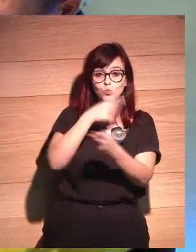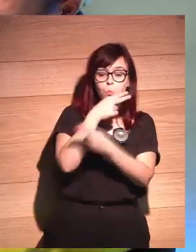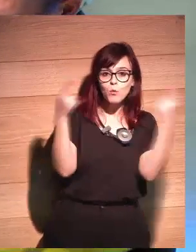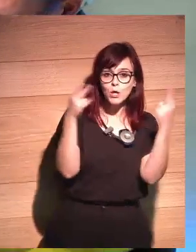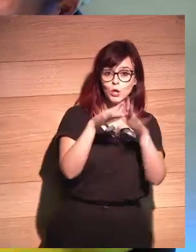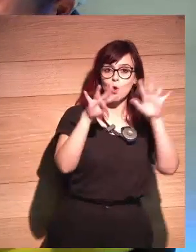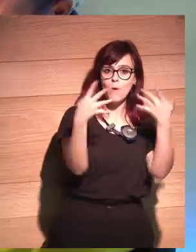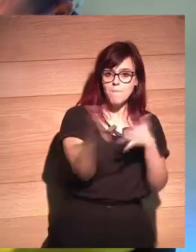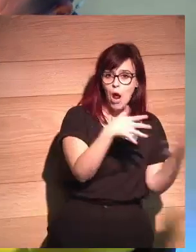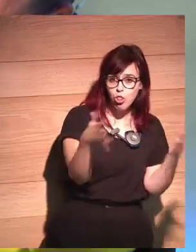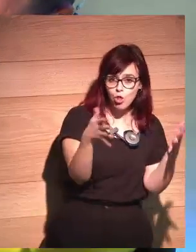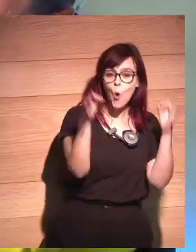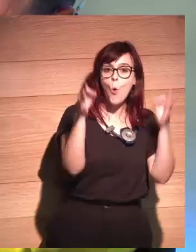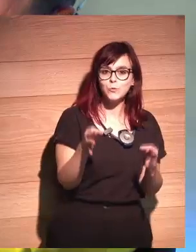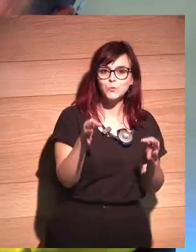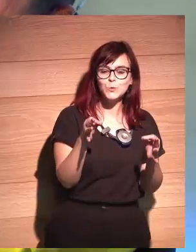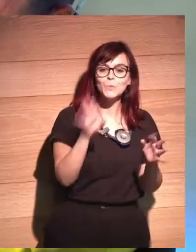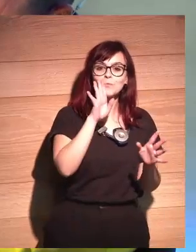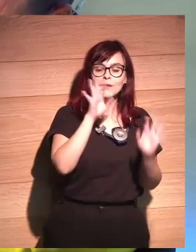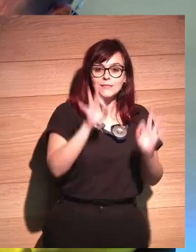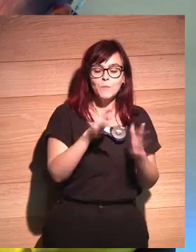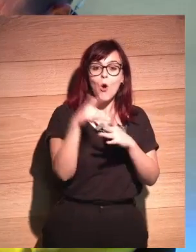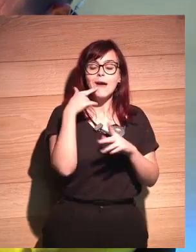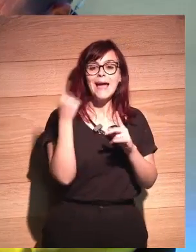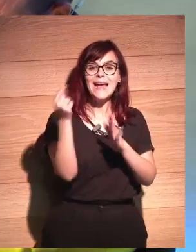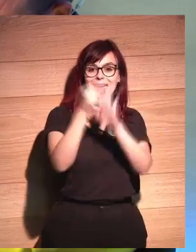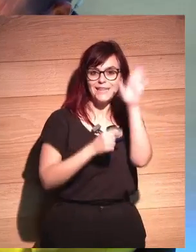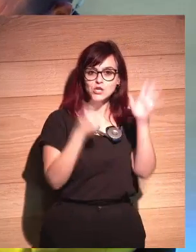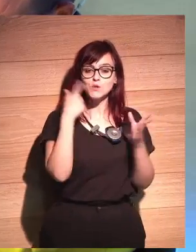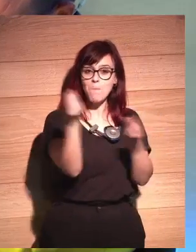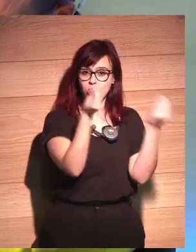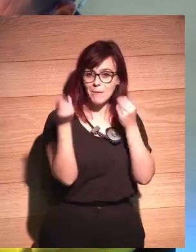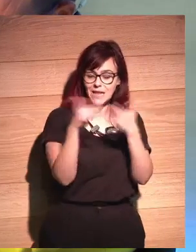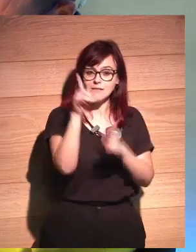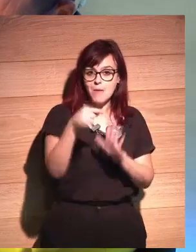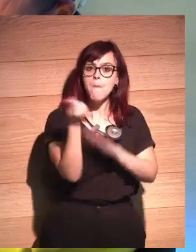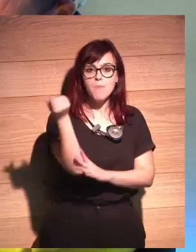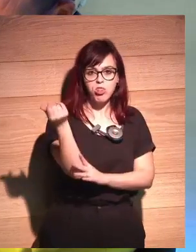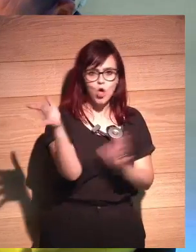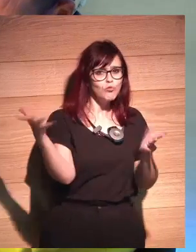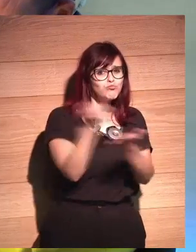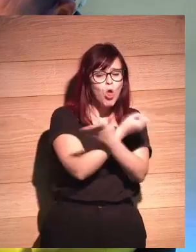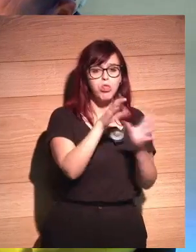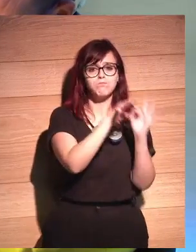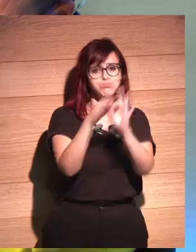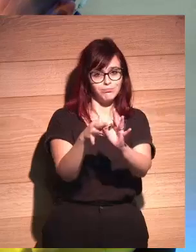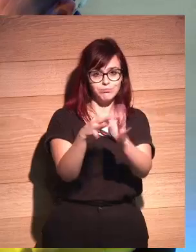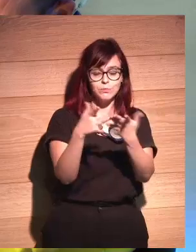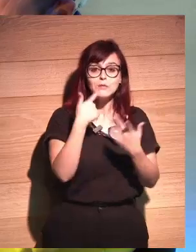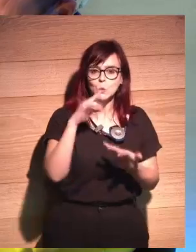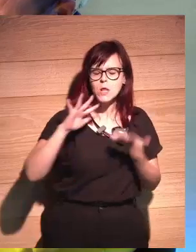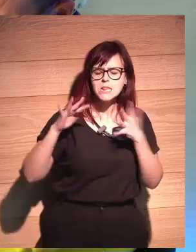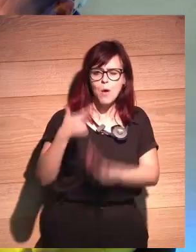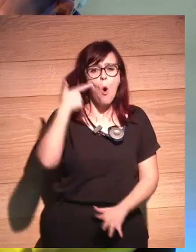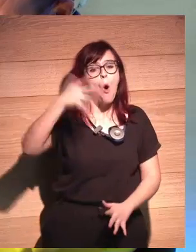new law from the 9th of March, they have to measure environmental and social criteria apart from the